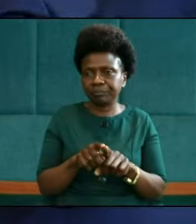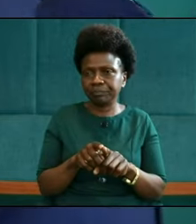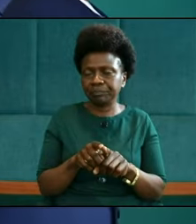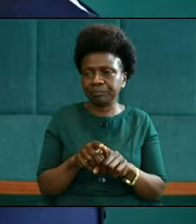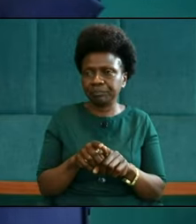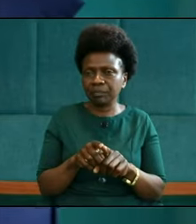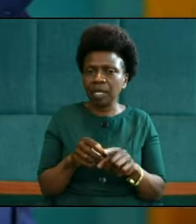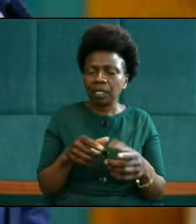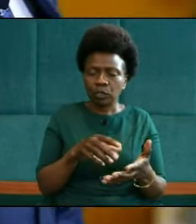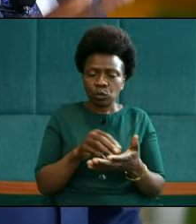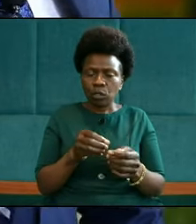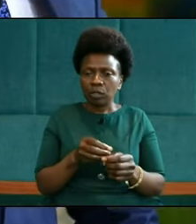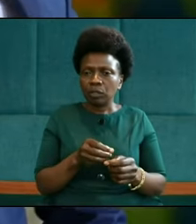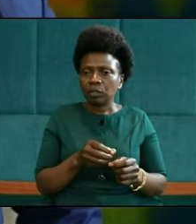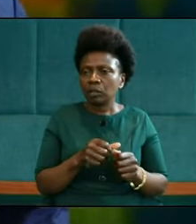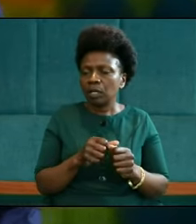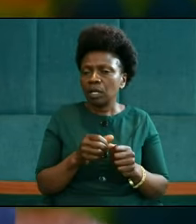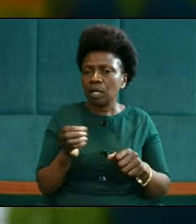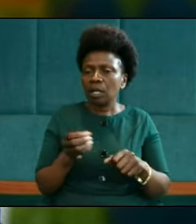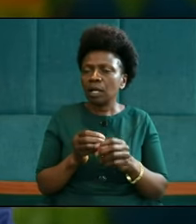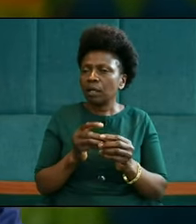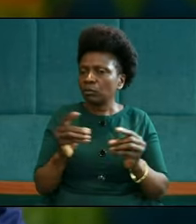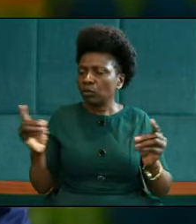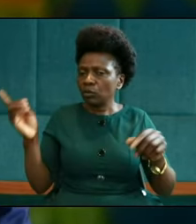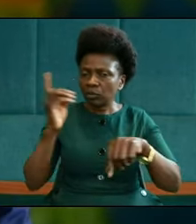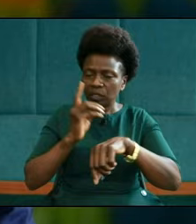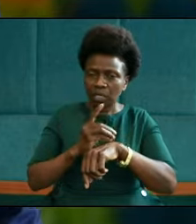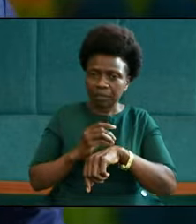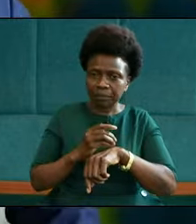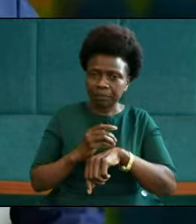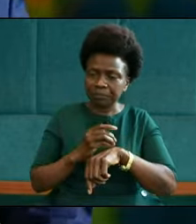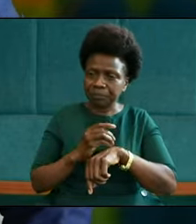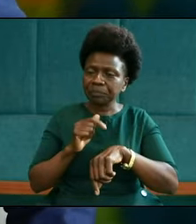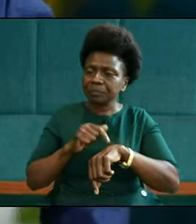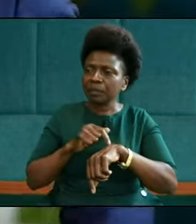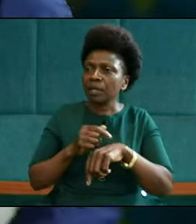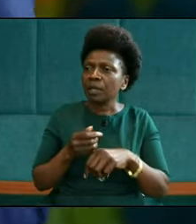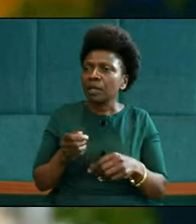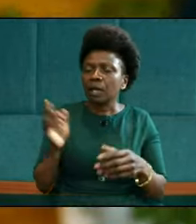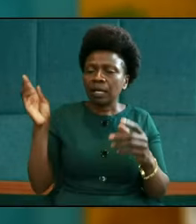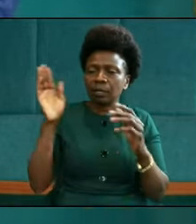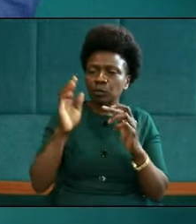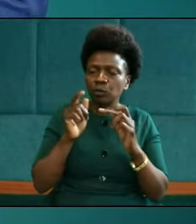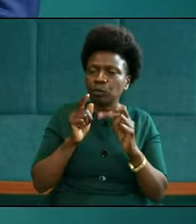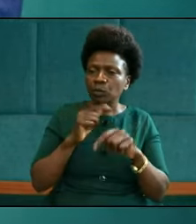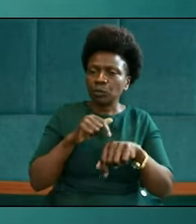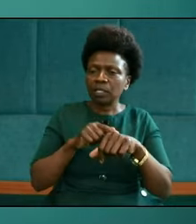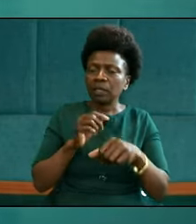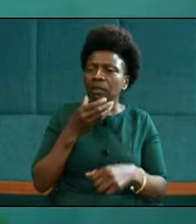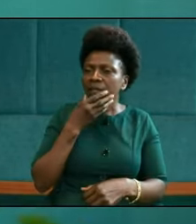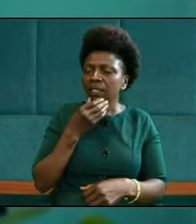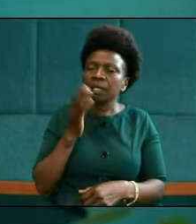time, till when he will be back, the mother will be dead. It is painful when you are leaving